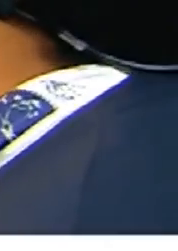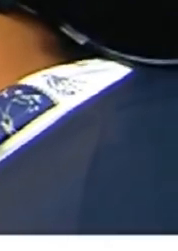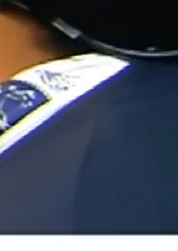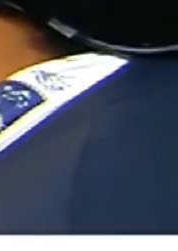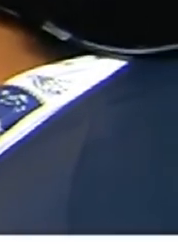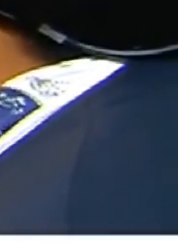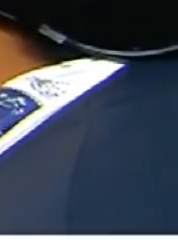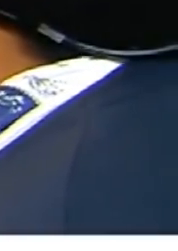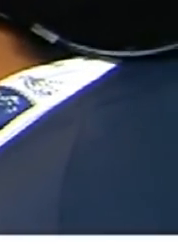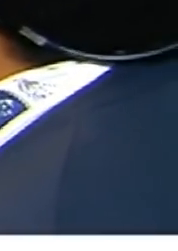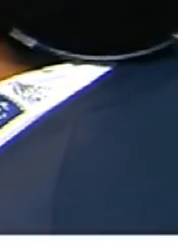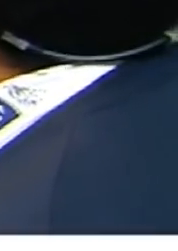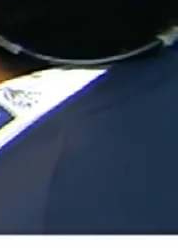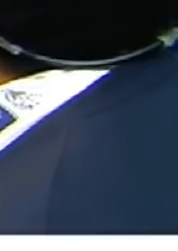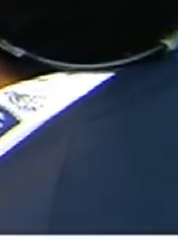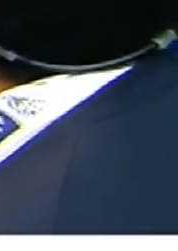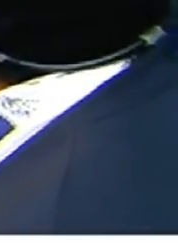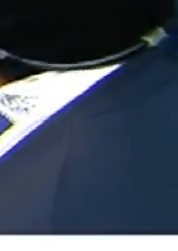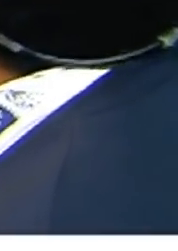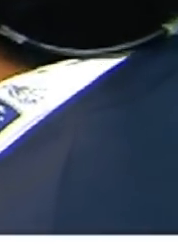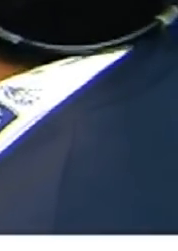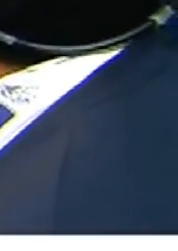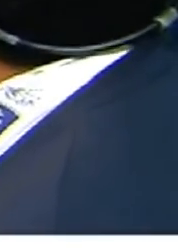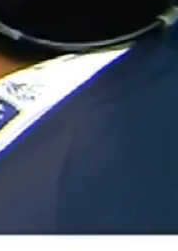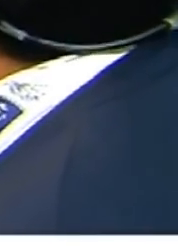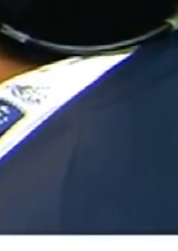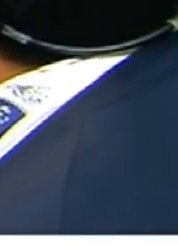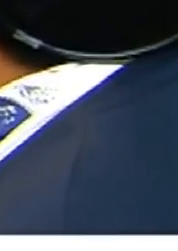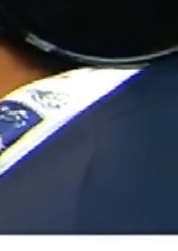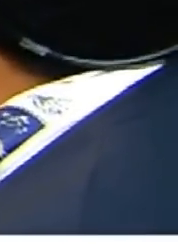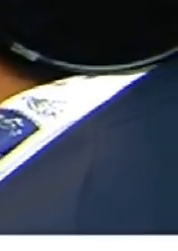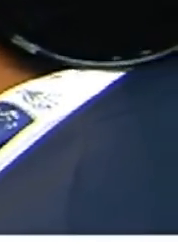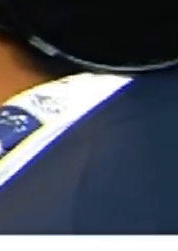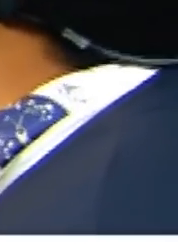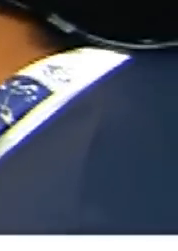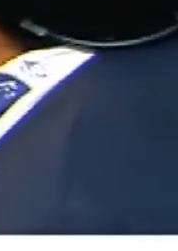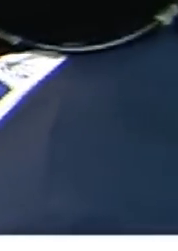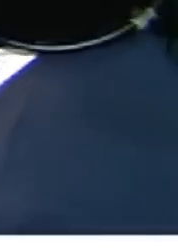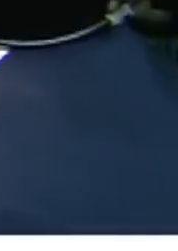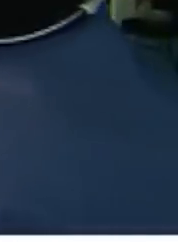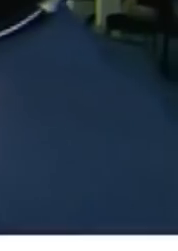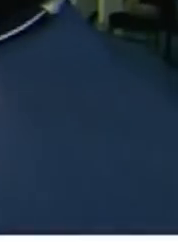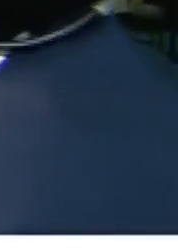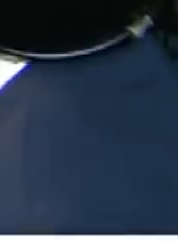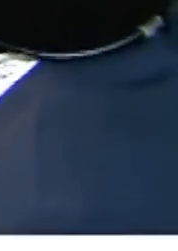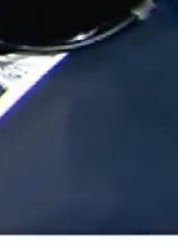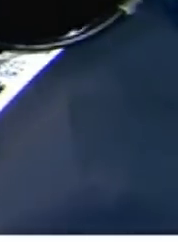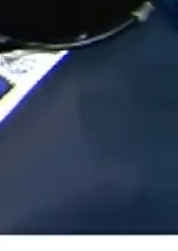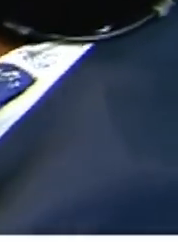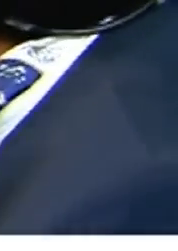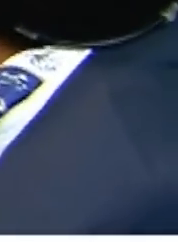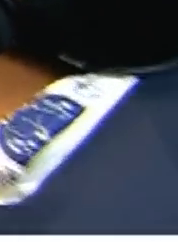principles. But what do you read from that statement? Can political parties in South